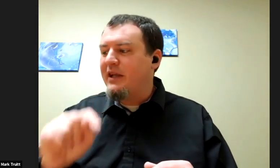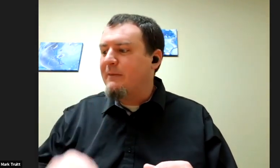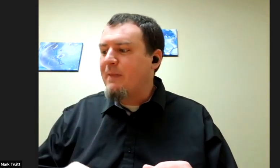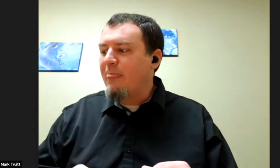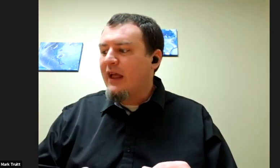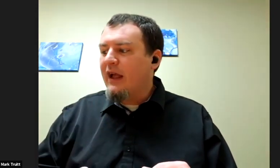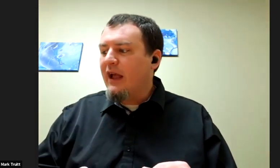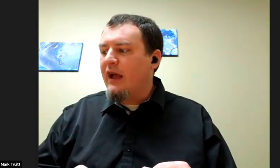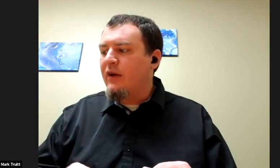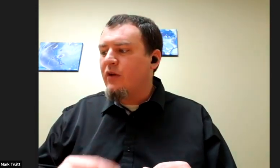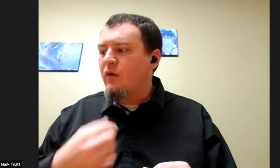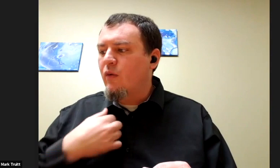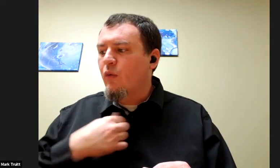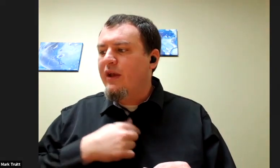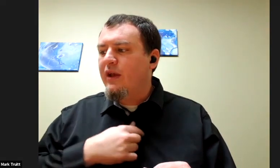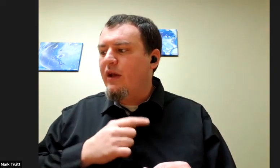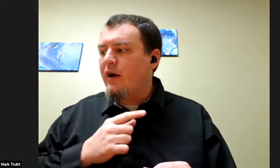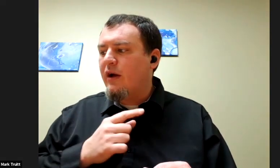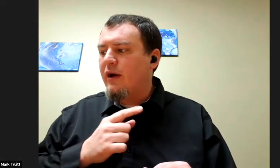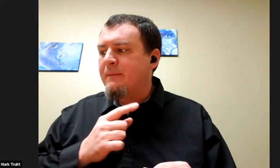us a beat. And